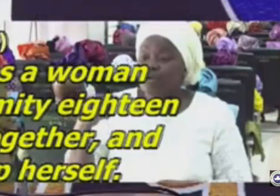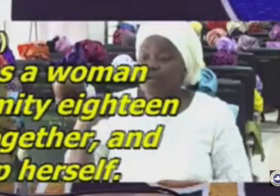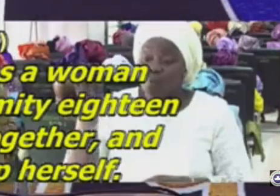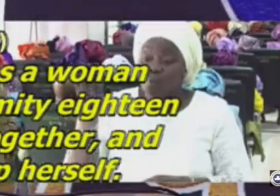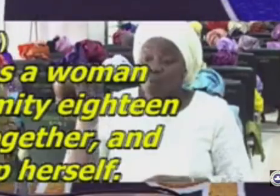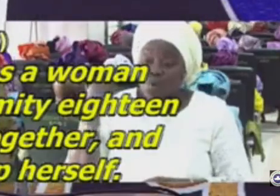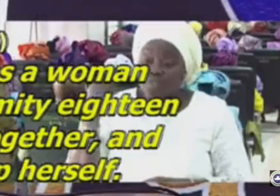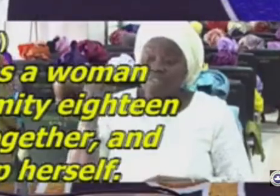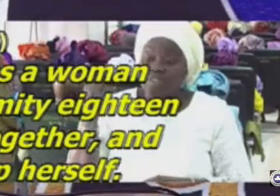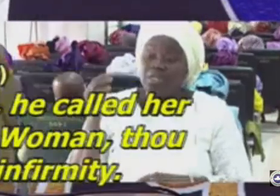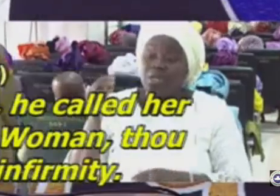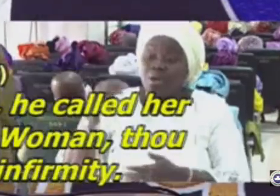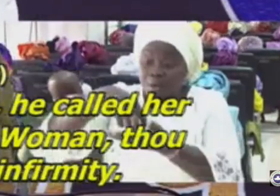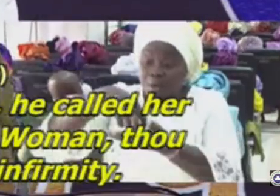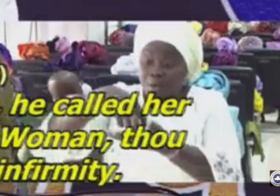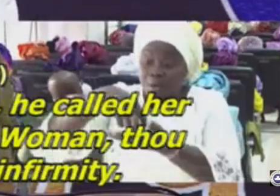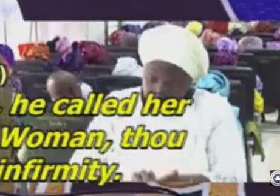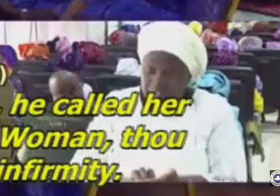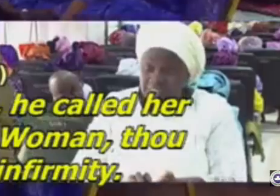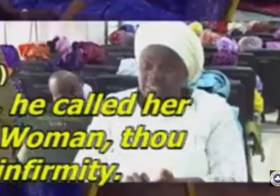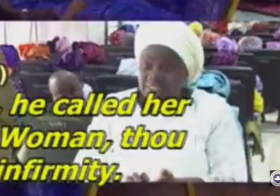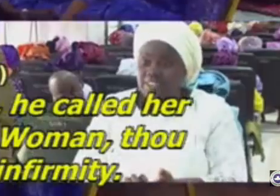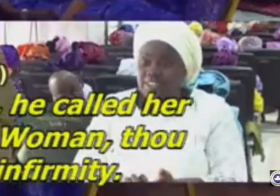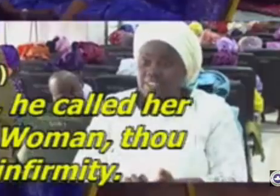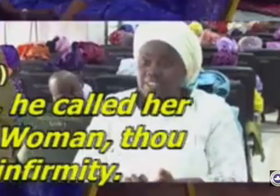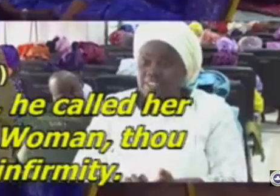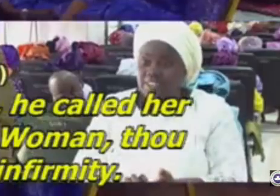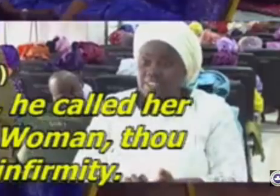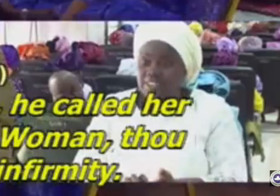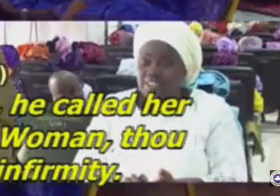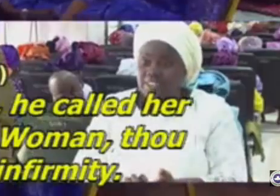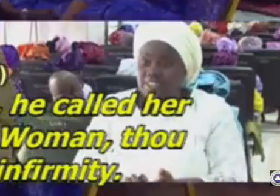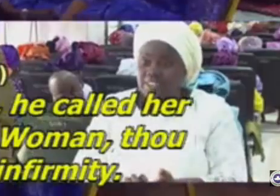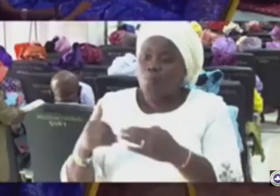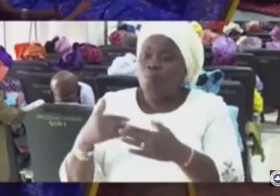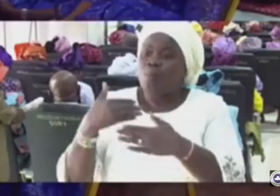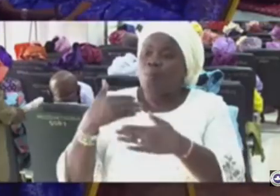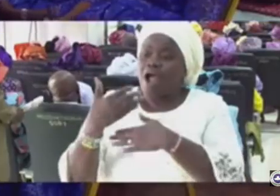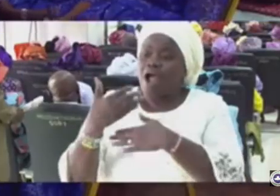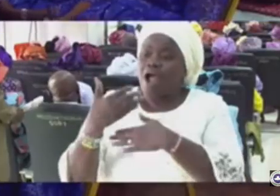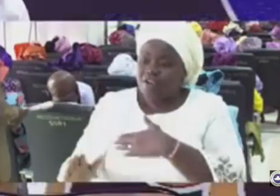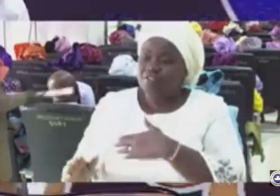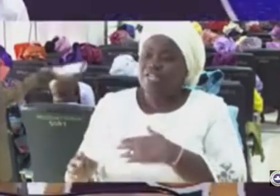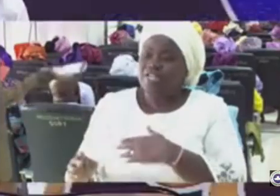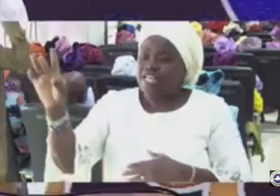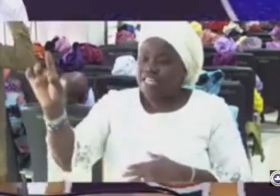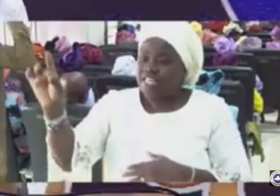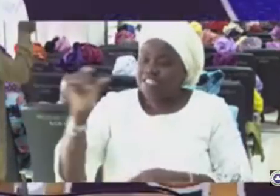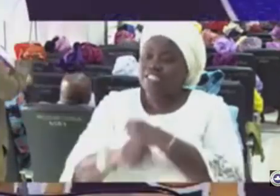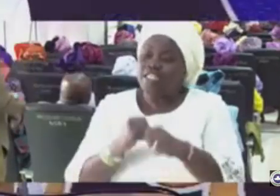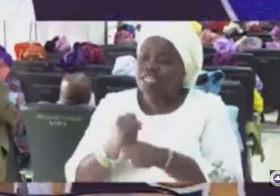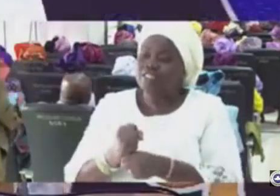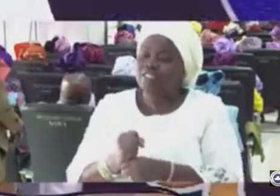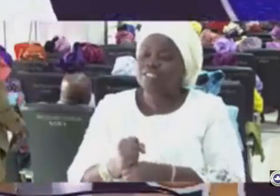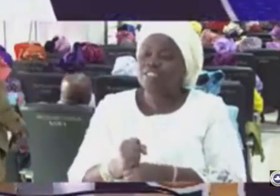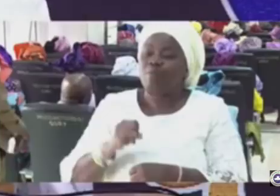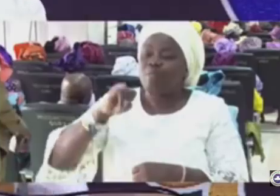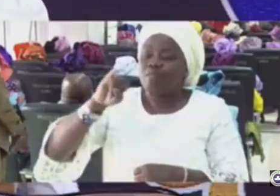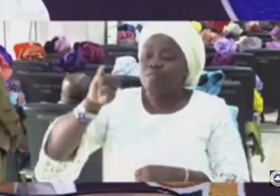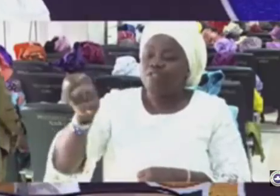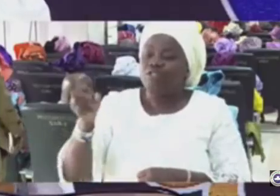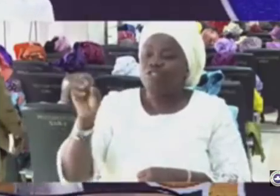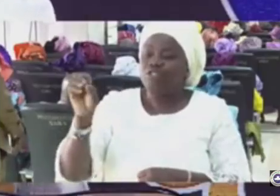18 years. In John chapter 5, from verse 2 to 9, 5, verse 2 to 9, for